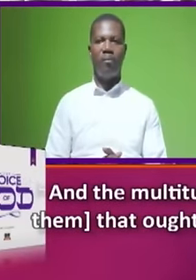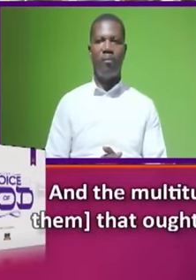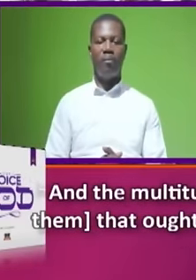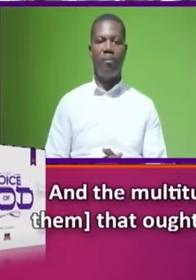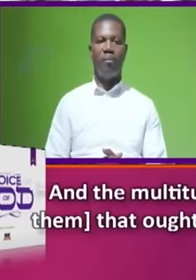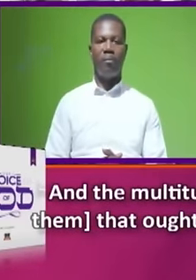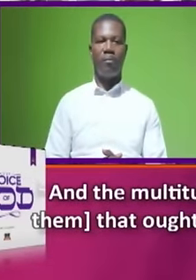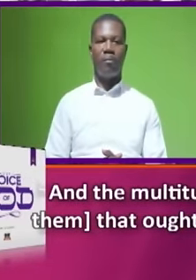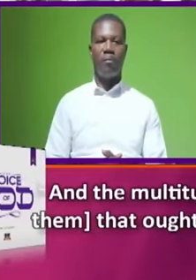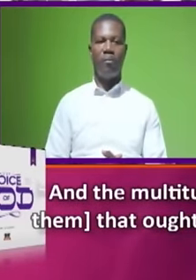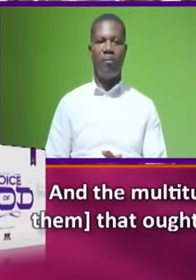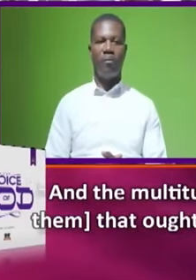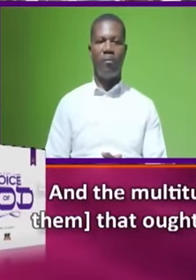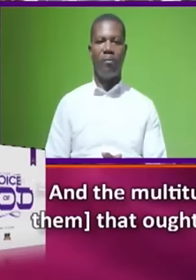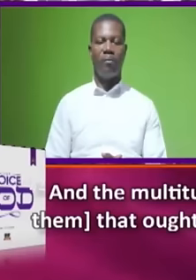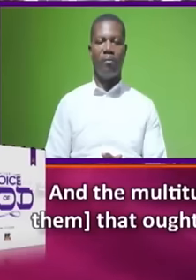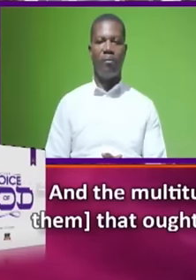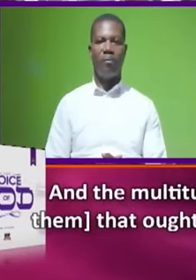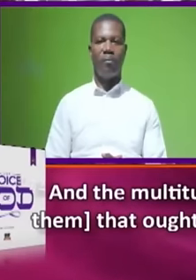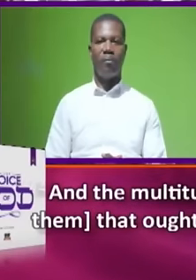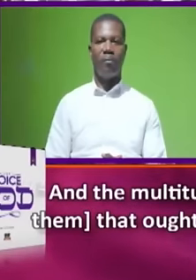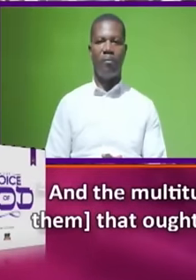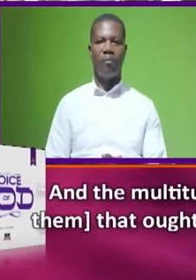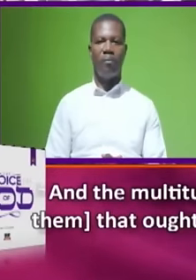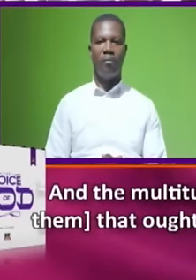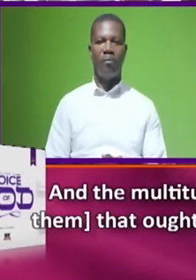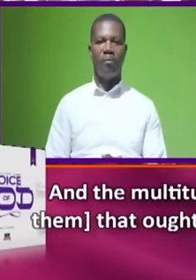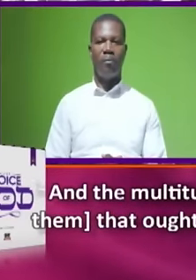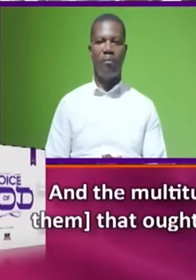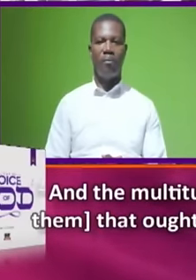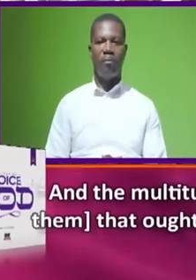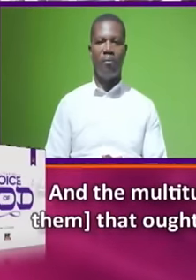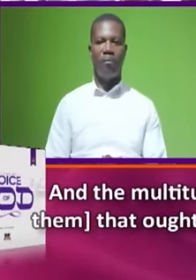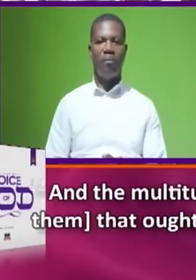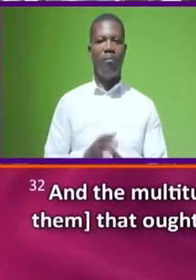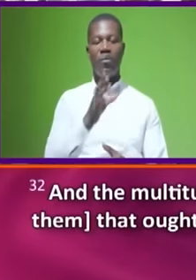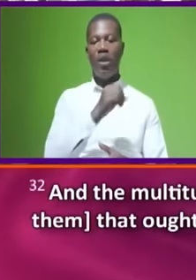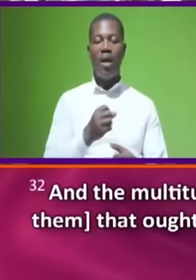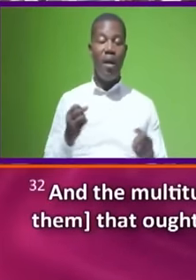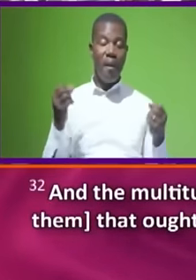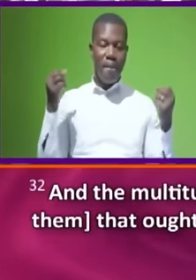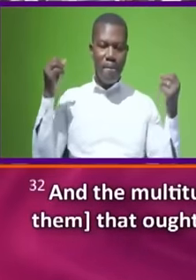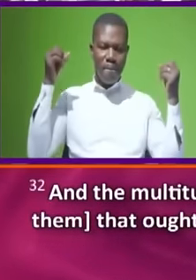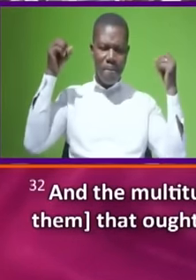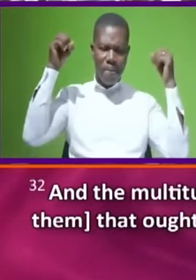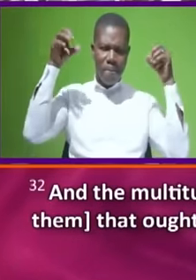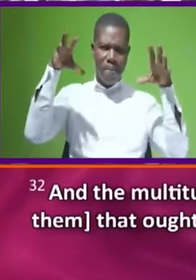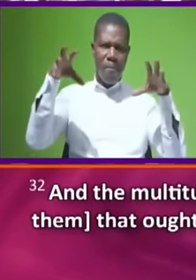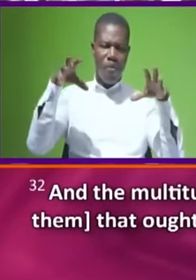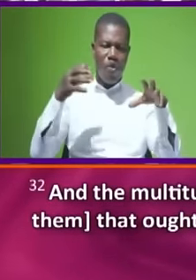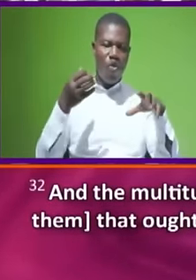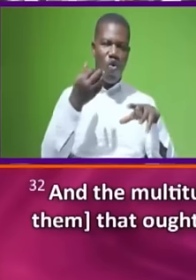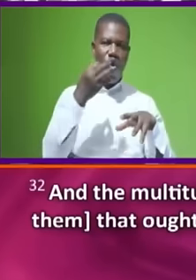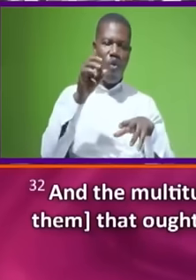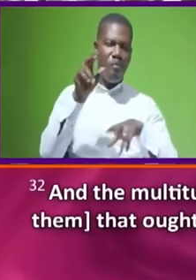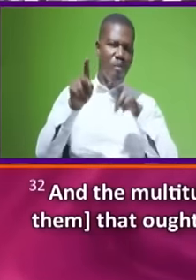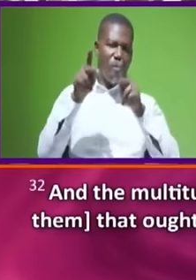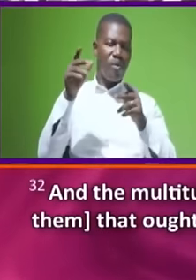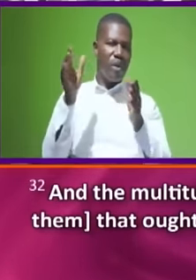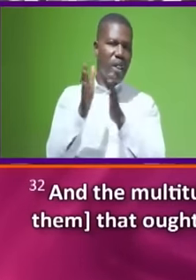Yes. Verse 32. Uh-huh. And the multitude of them that believed. And